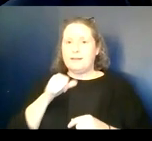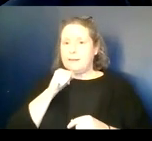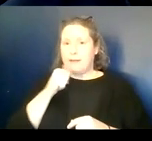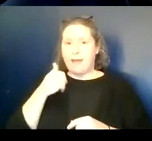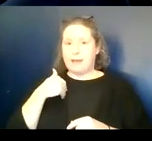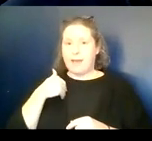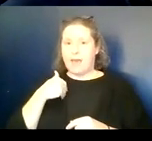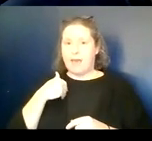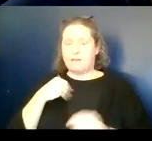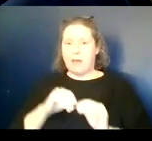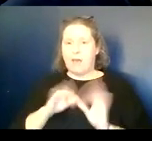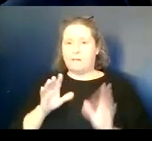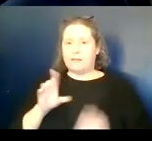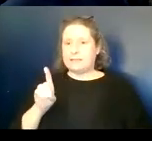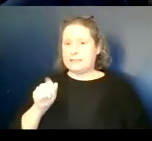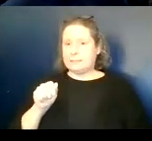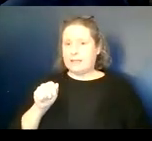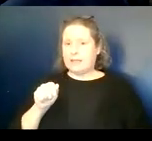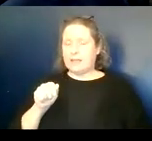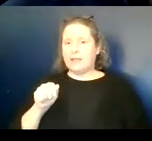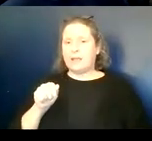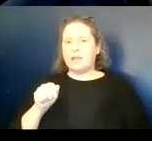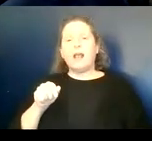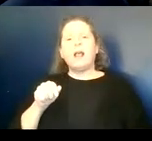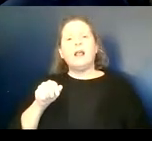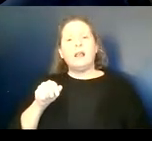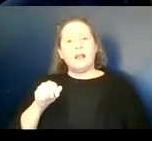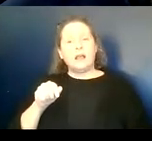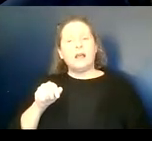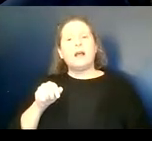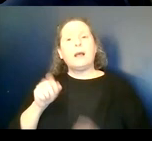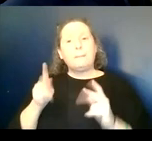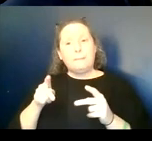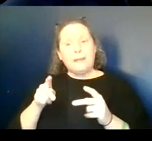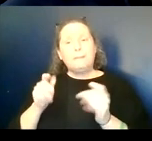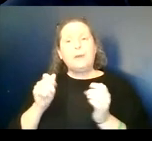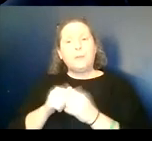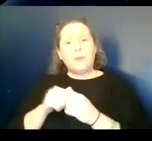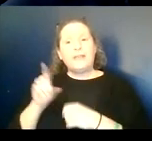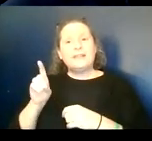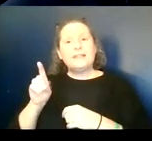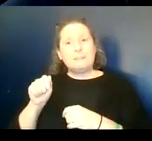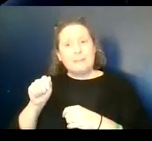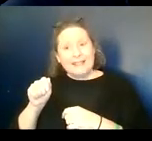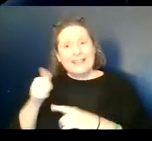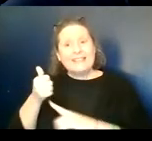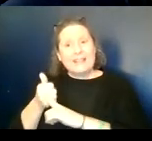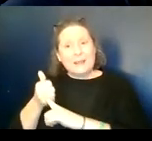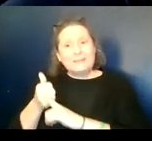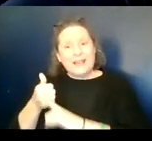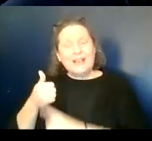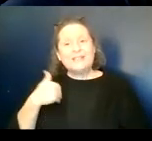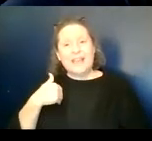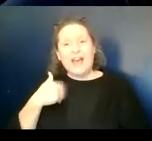disabilities have certain biases and ableism. We ourselves have our own personal beliefs and